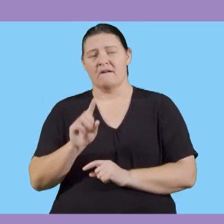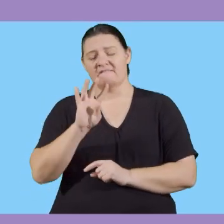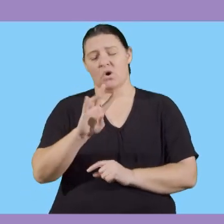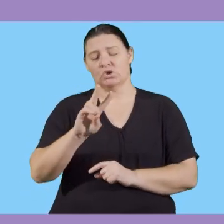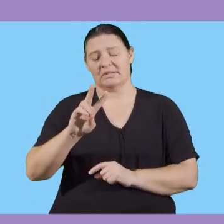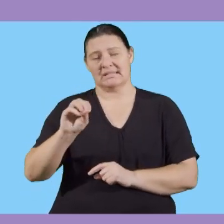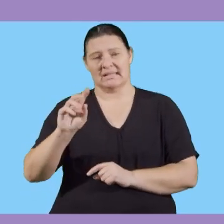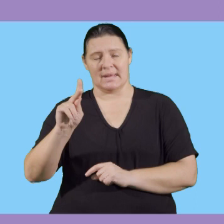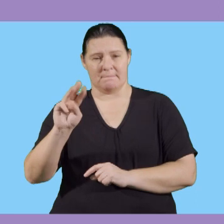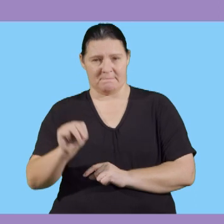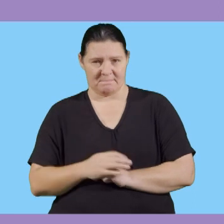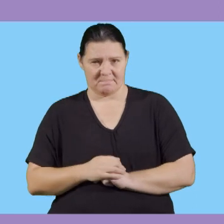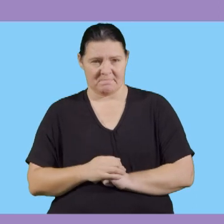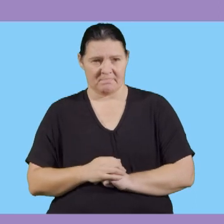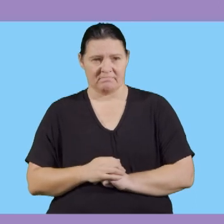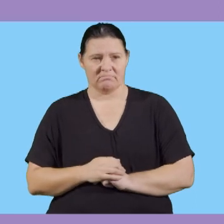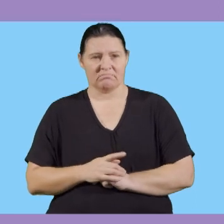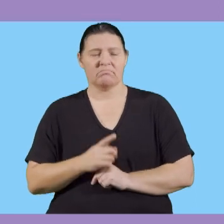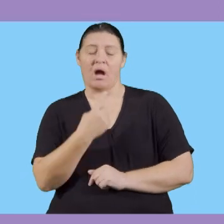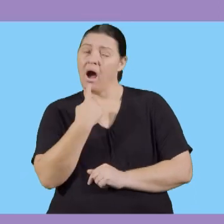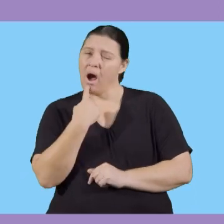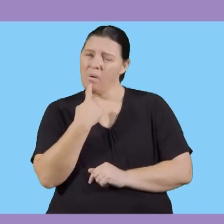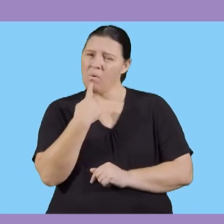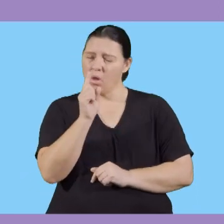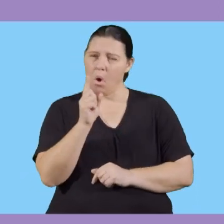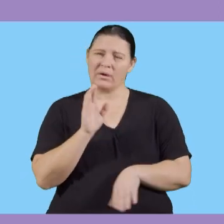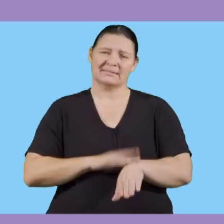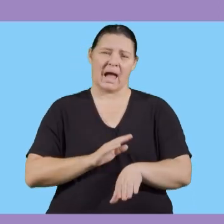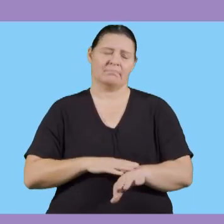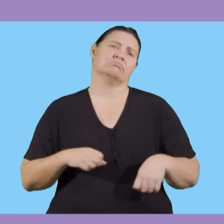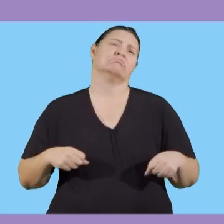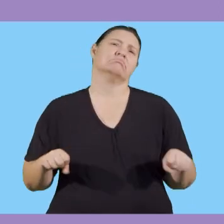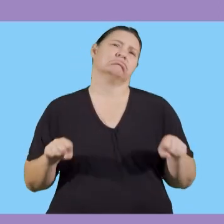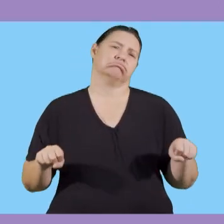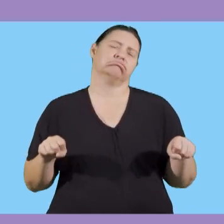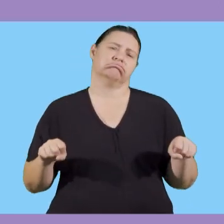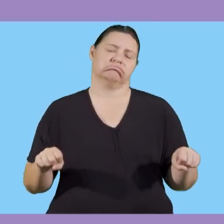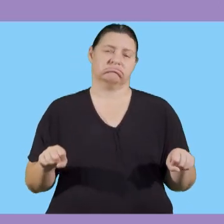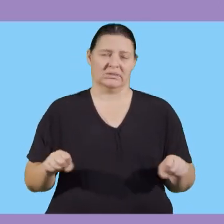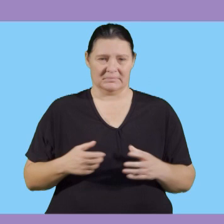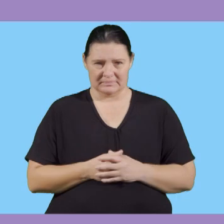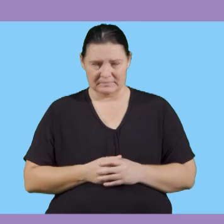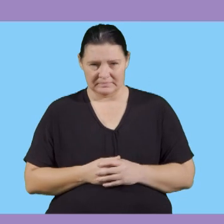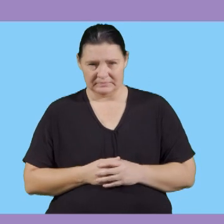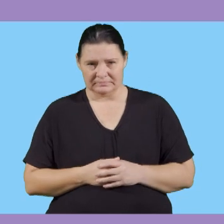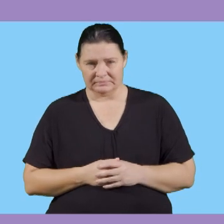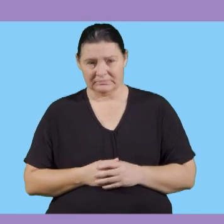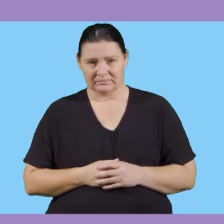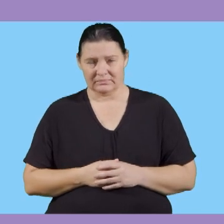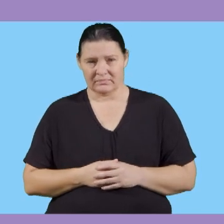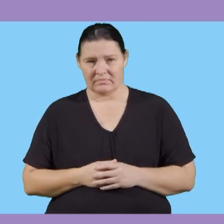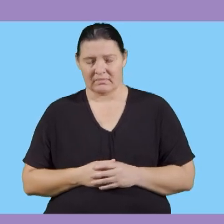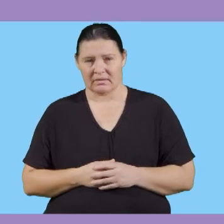for 420 kilometers. How long did this motorbike travel?